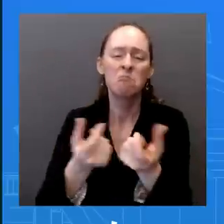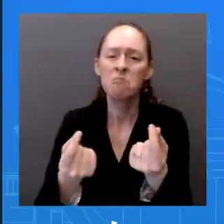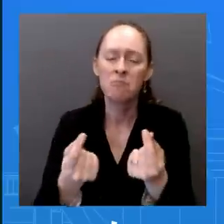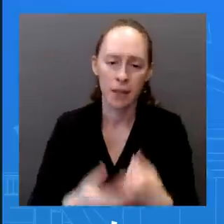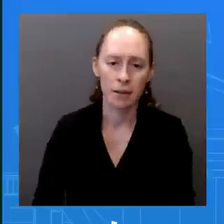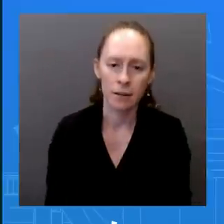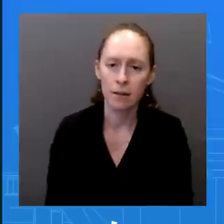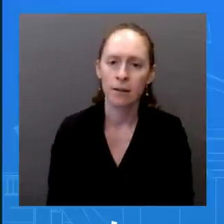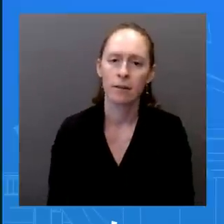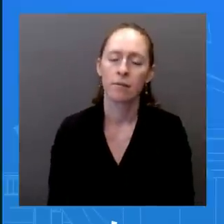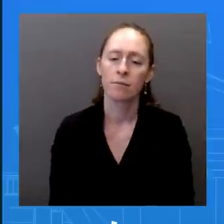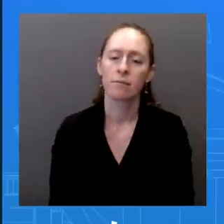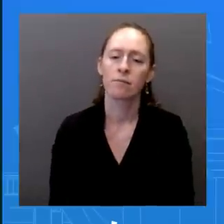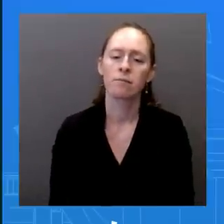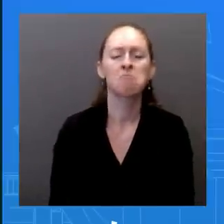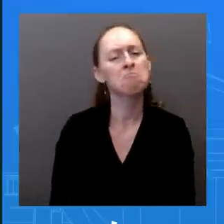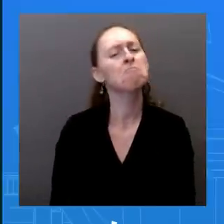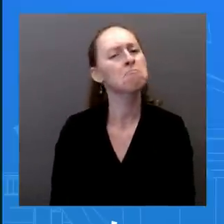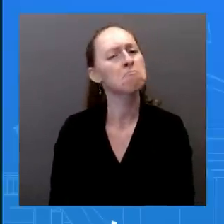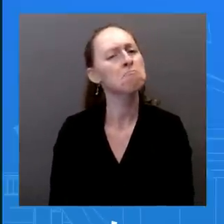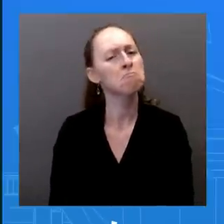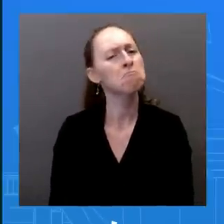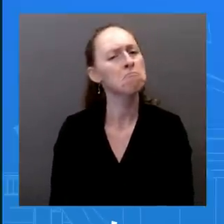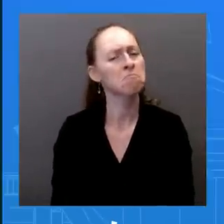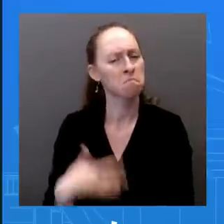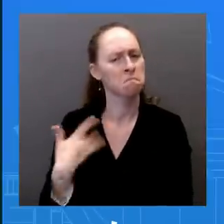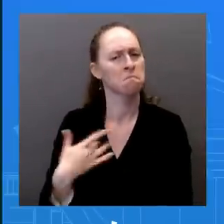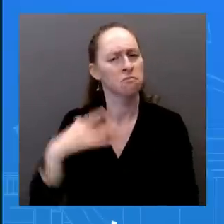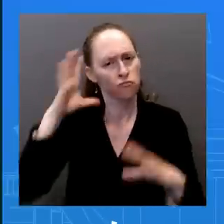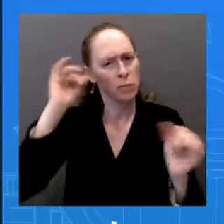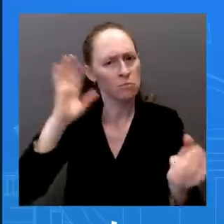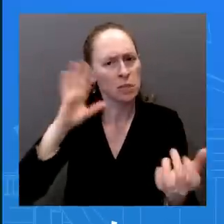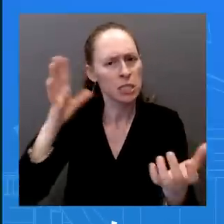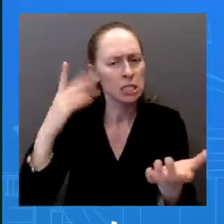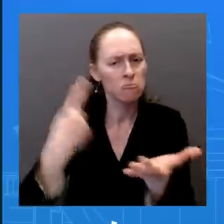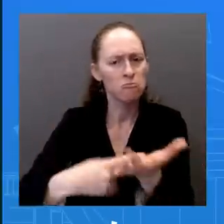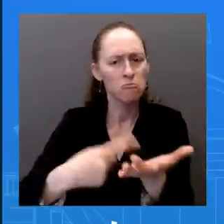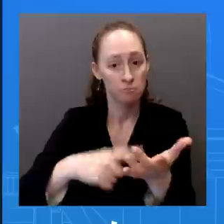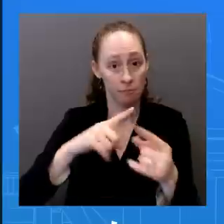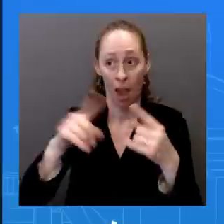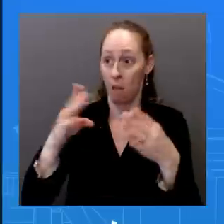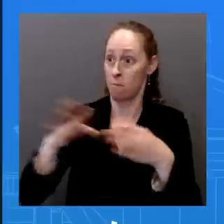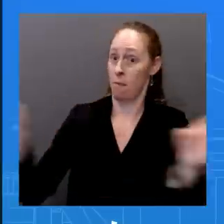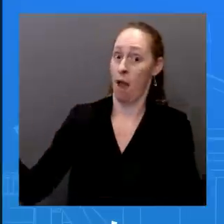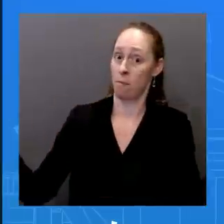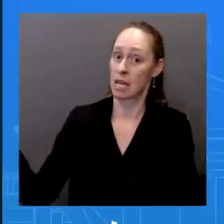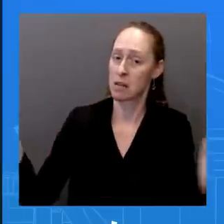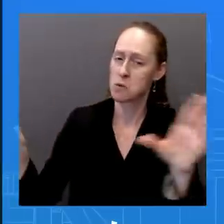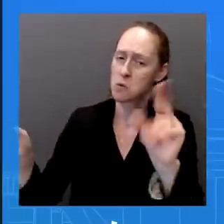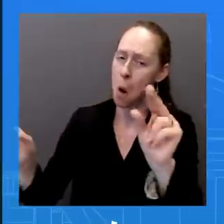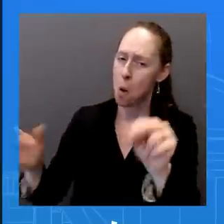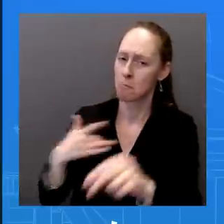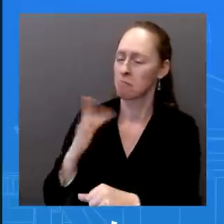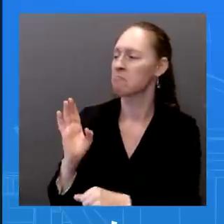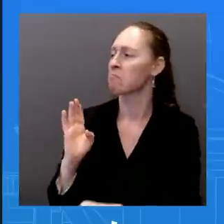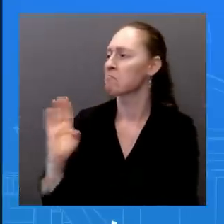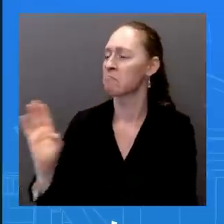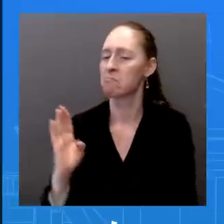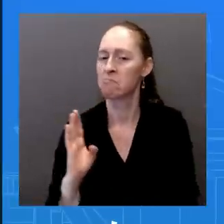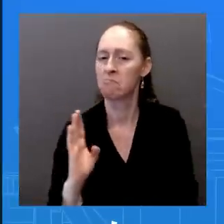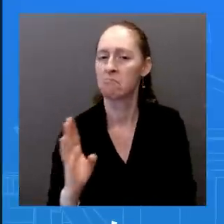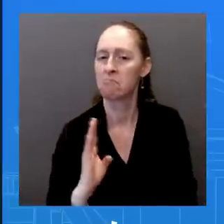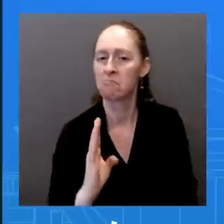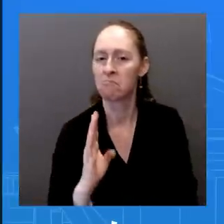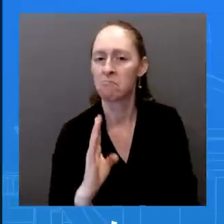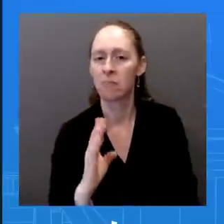so publicly or whether he communicates privately with the Secretary General and others, we're still working through today. But I think this will